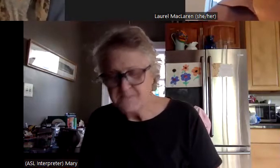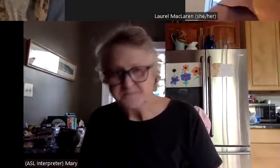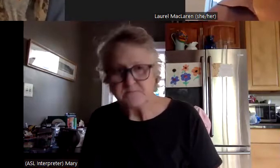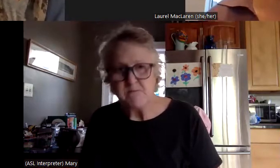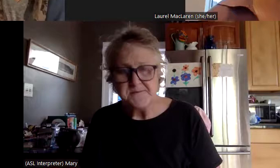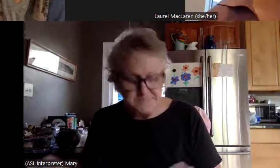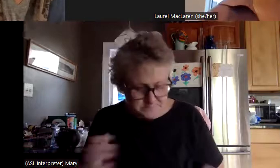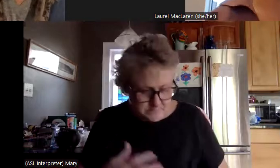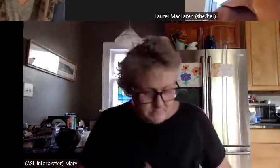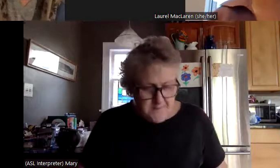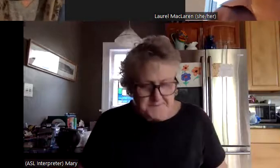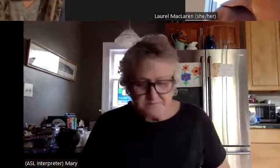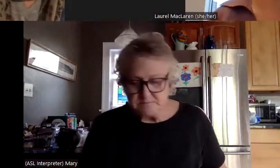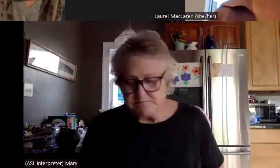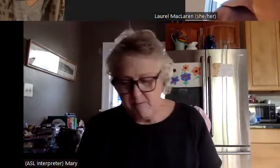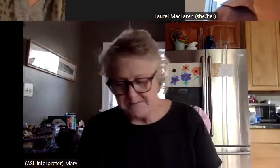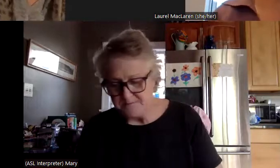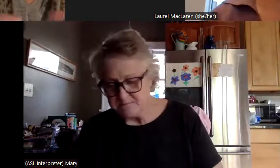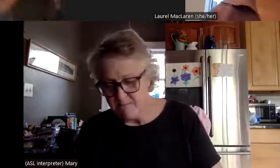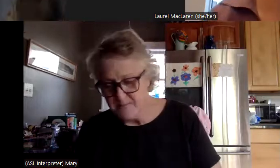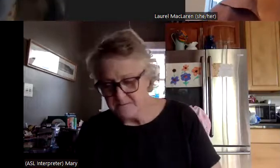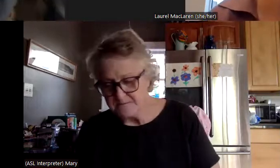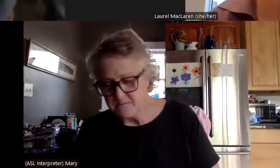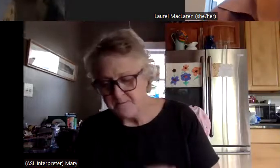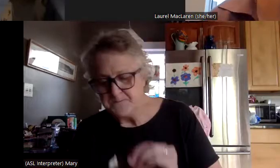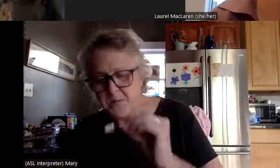Yeah, it's because and Dawn keeps dangling this